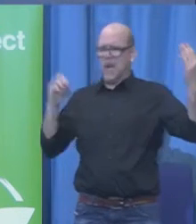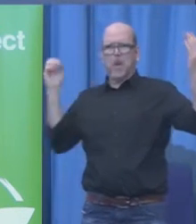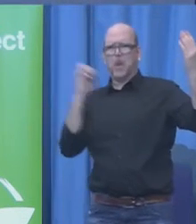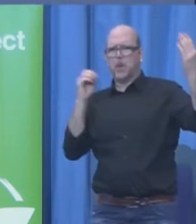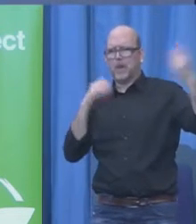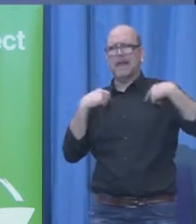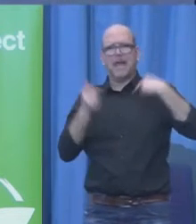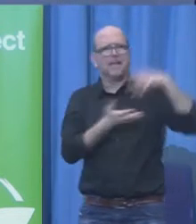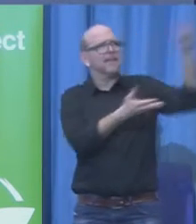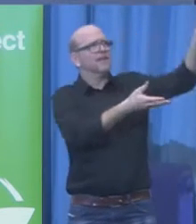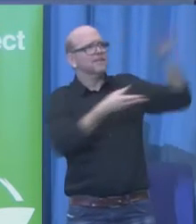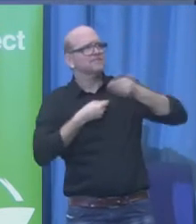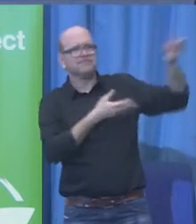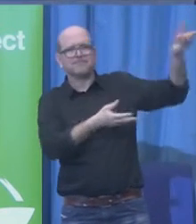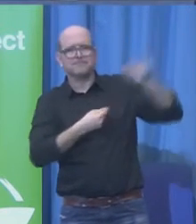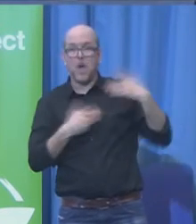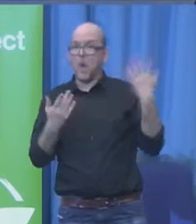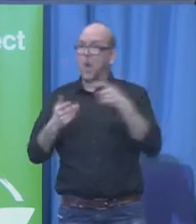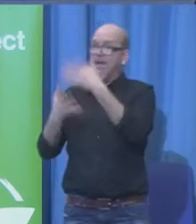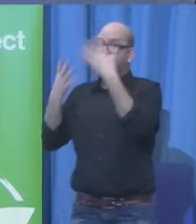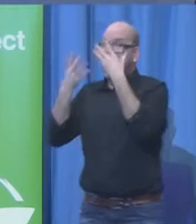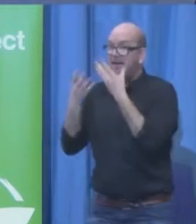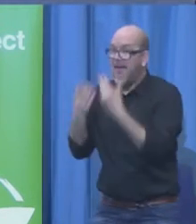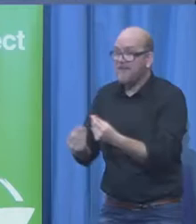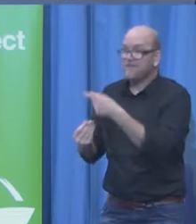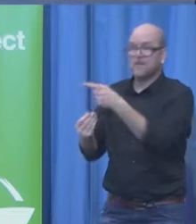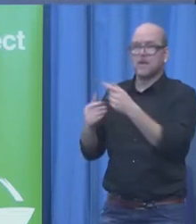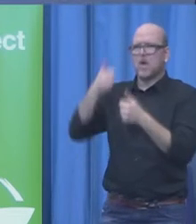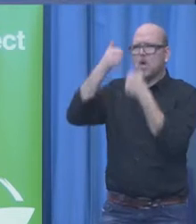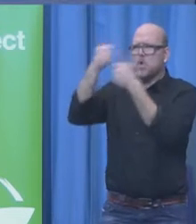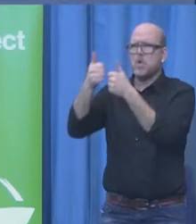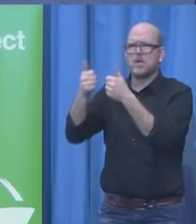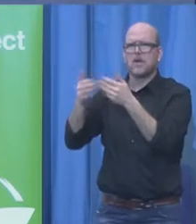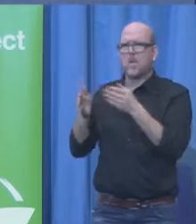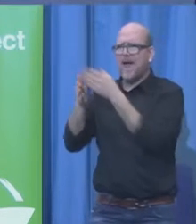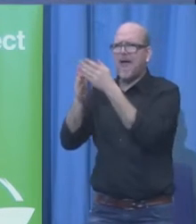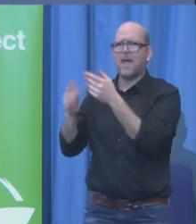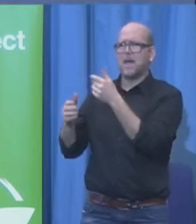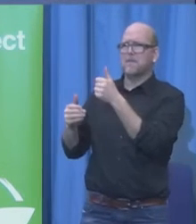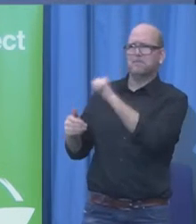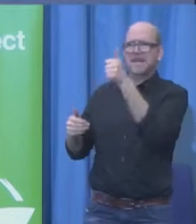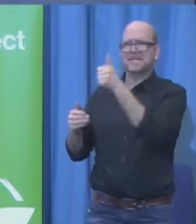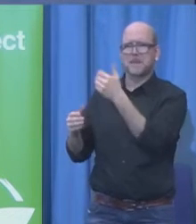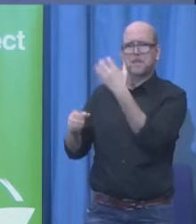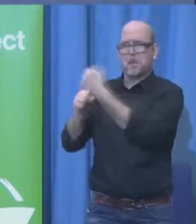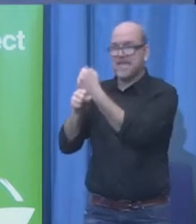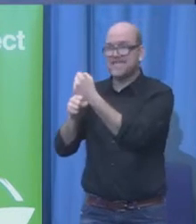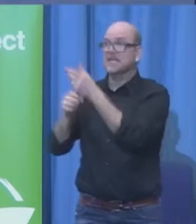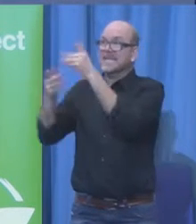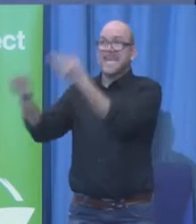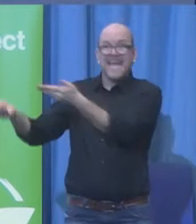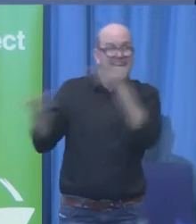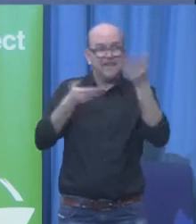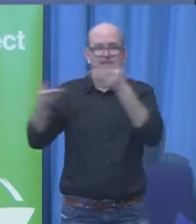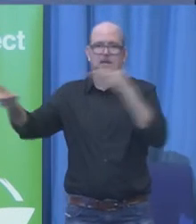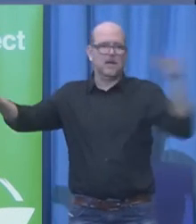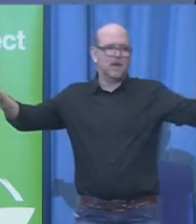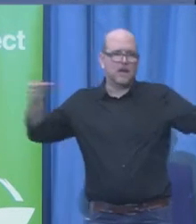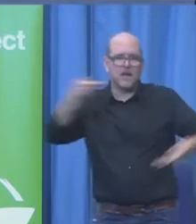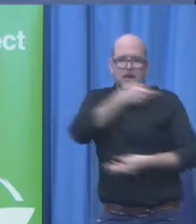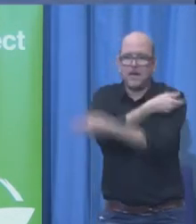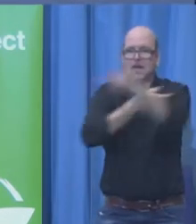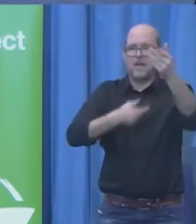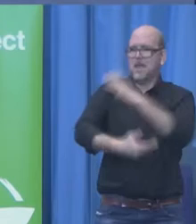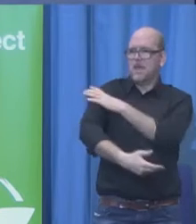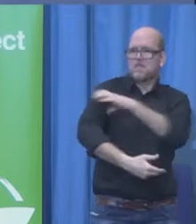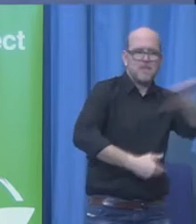compares with persons without disabilities, and what is also, we provide data about the European average. So